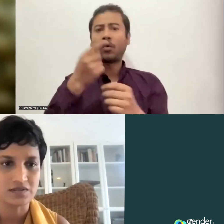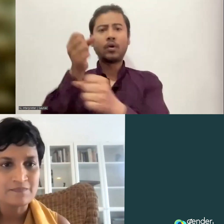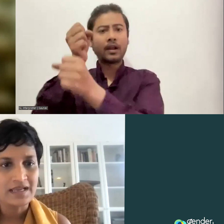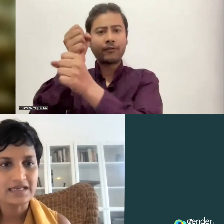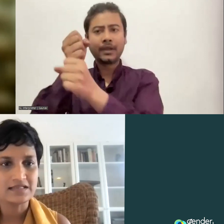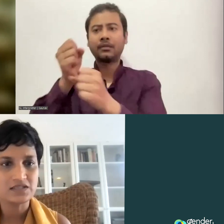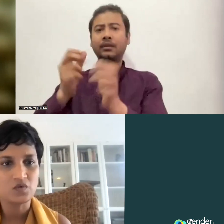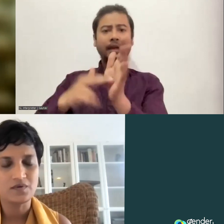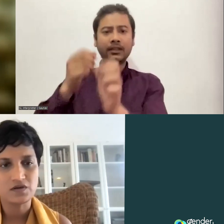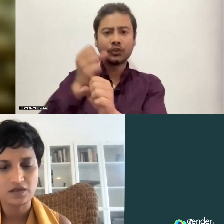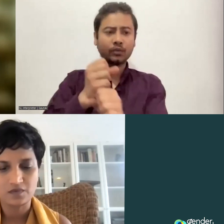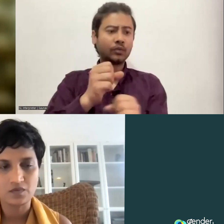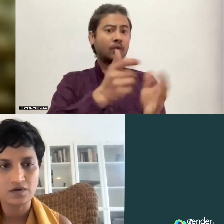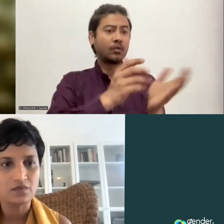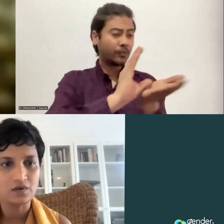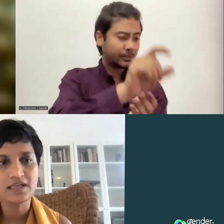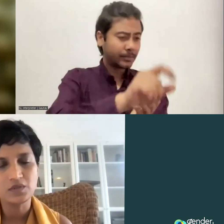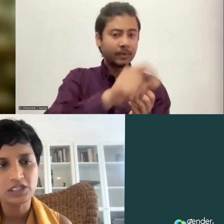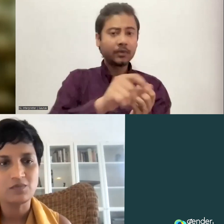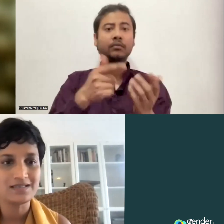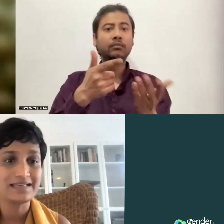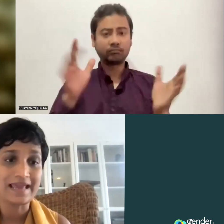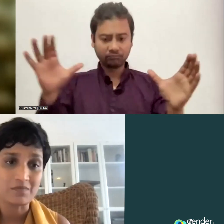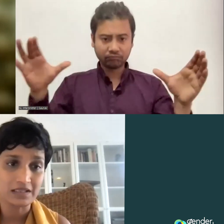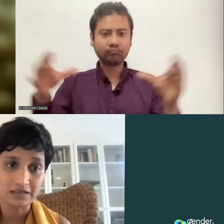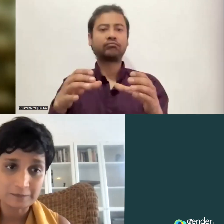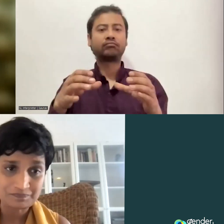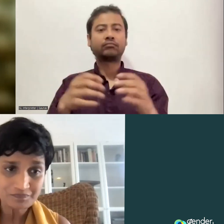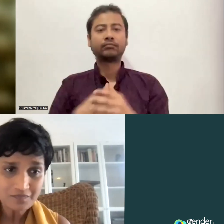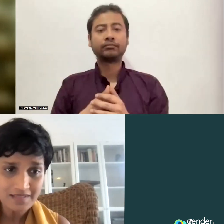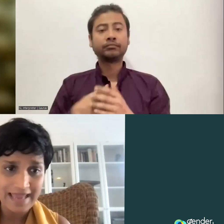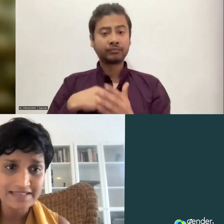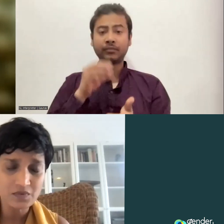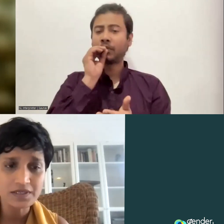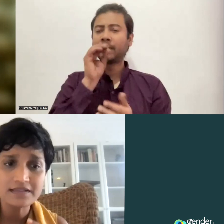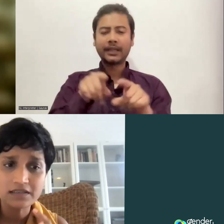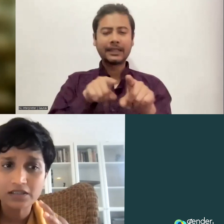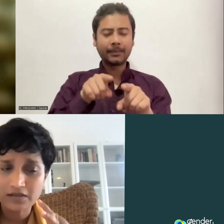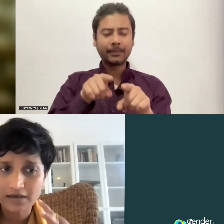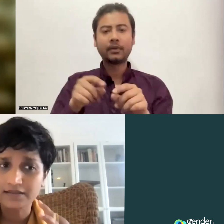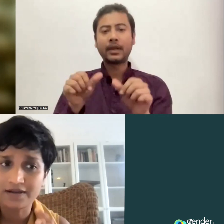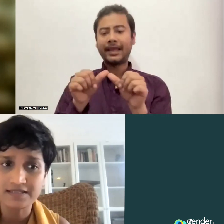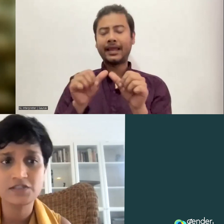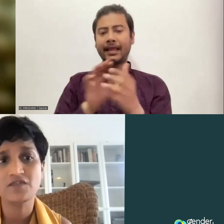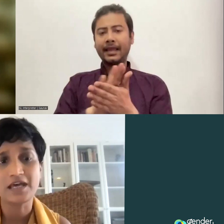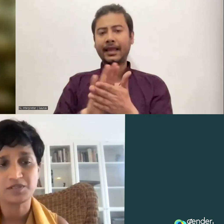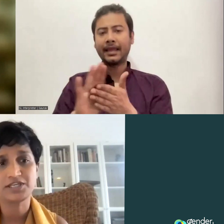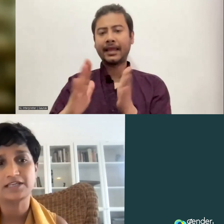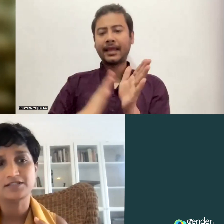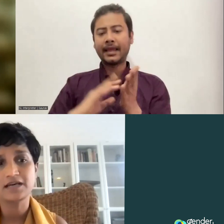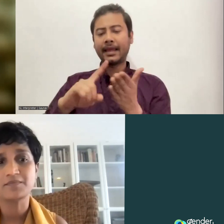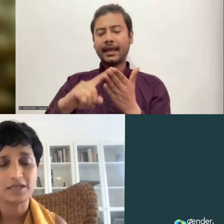anecdote is we're working with a community in Ahmednagar, and we wanted the residents of